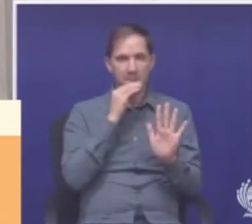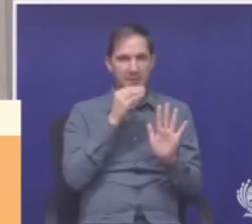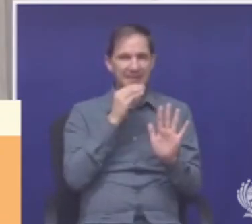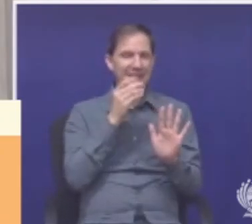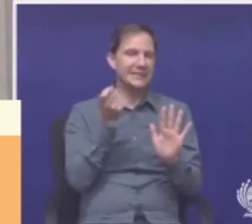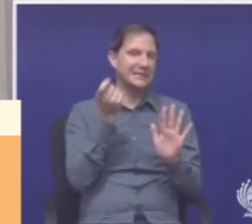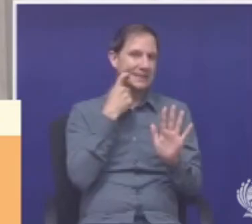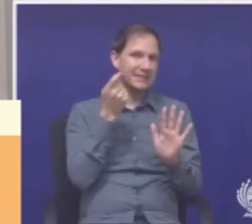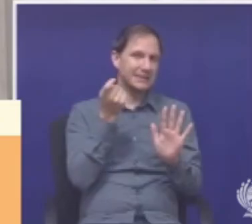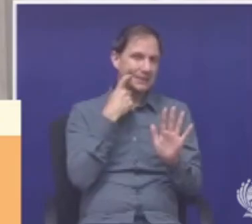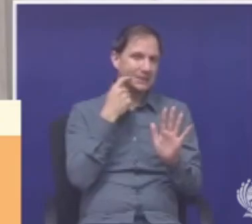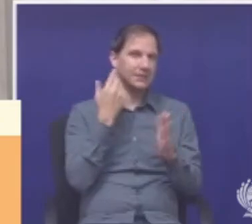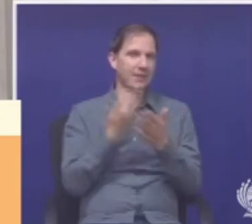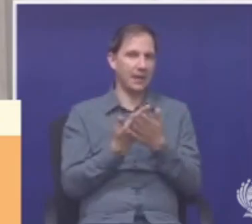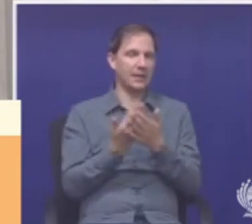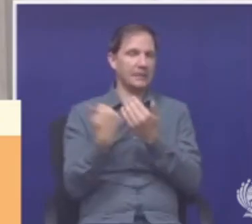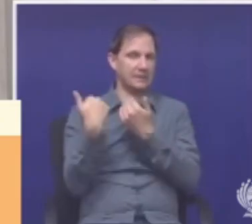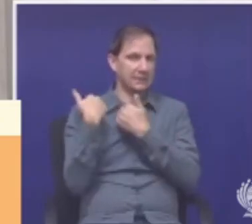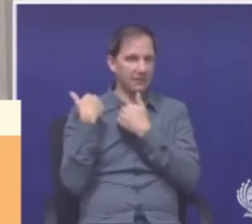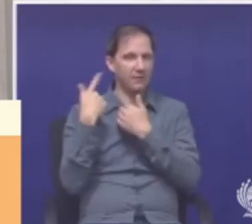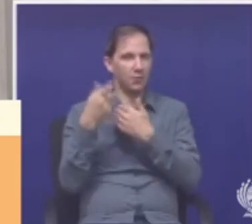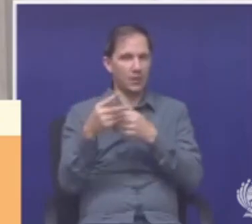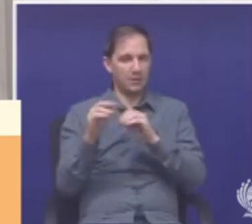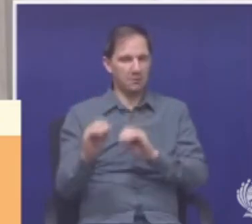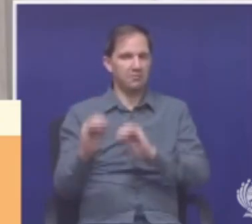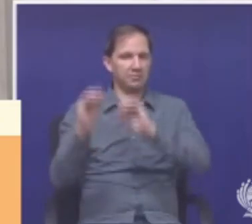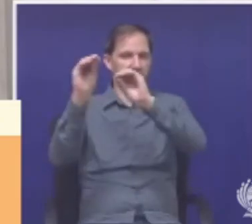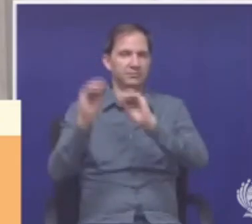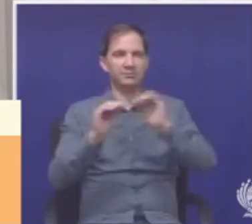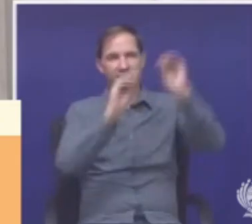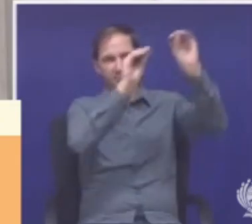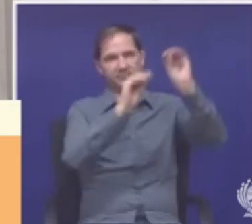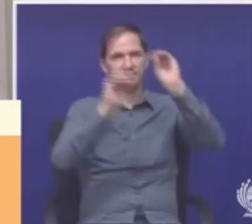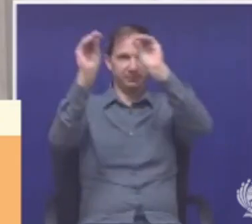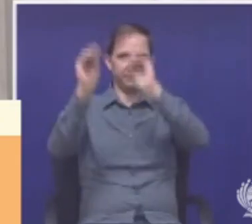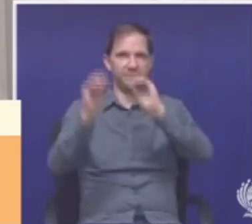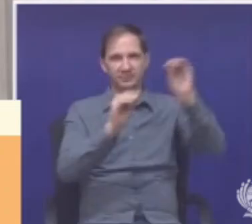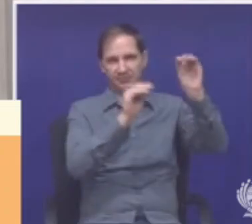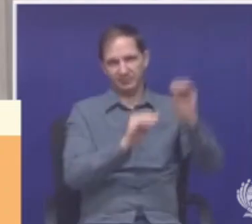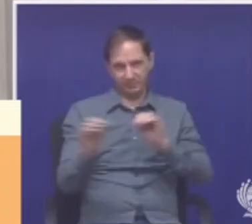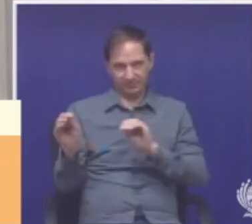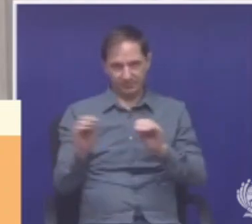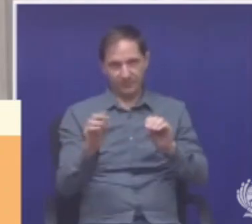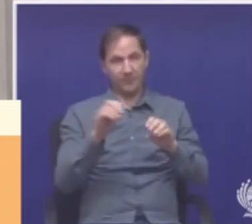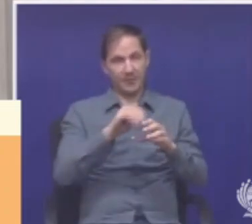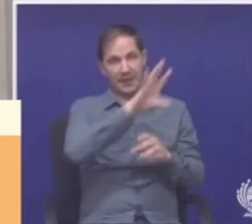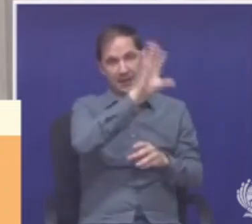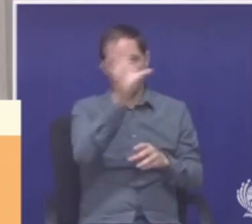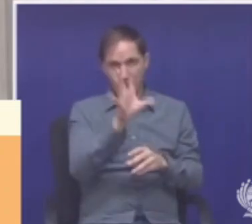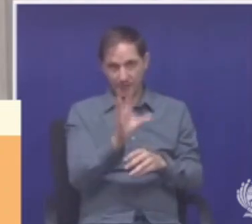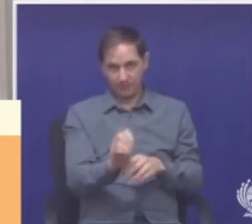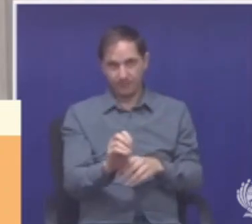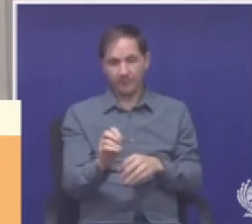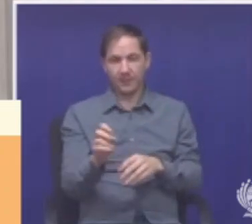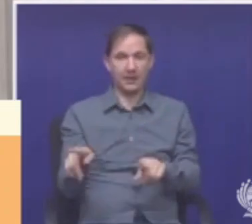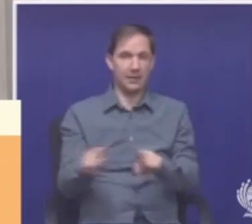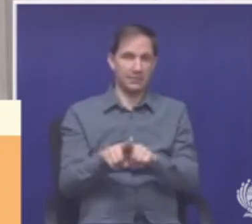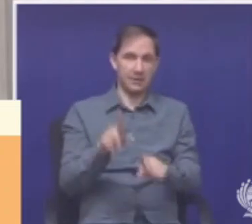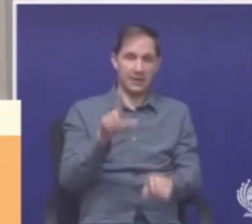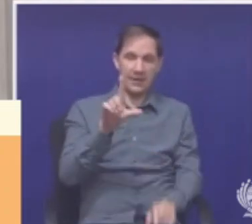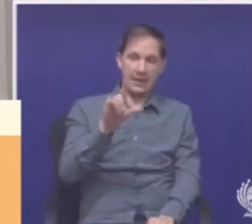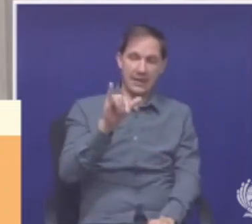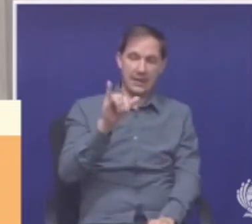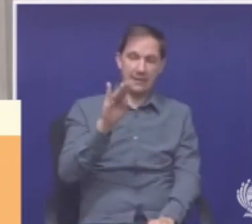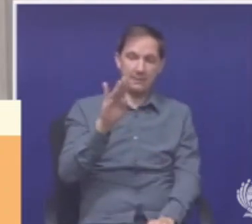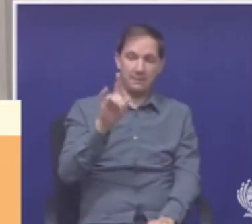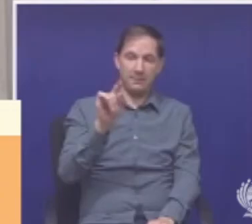agricultural goods around Africa. The corridor developments that we've seen in the Lobito corridor, which are going to